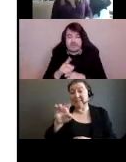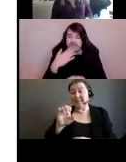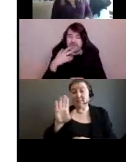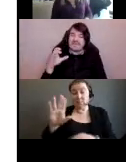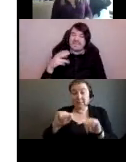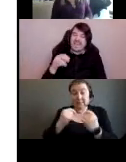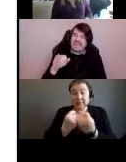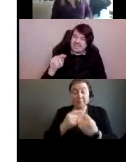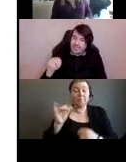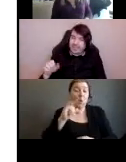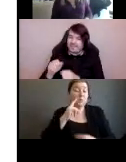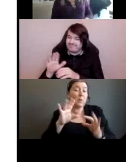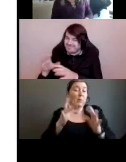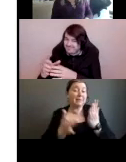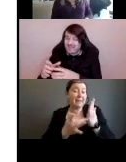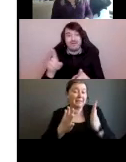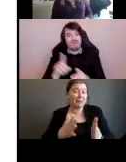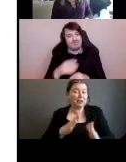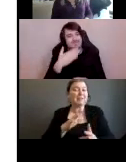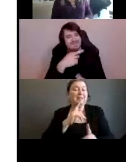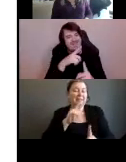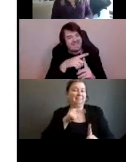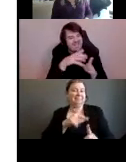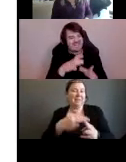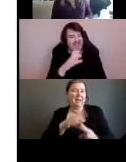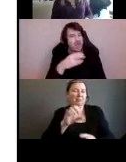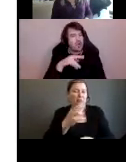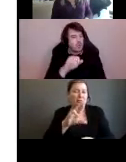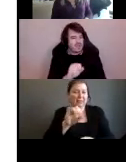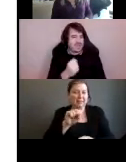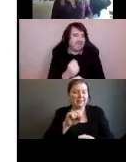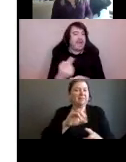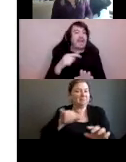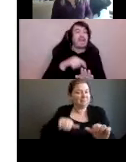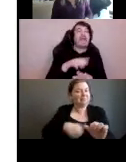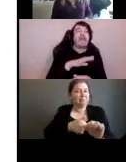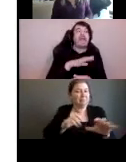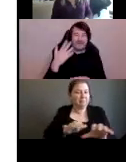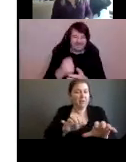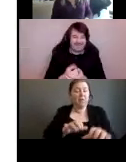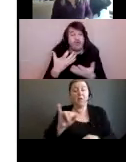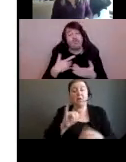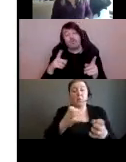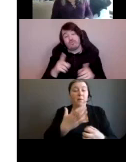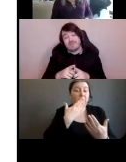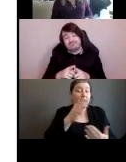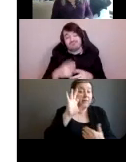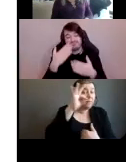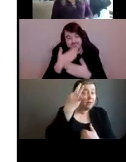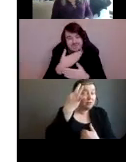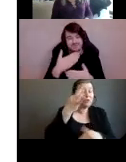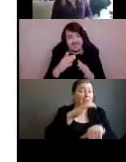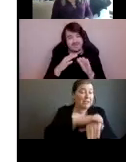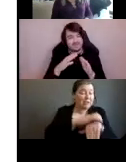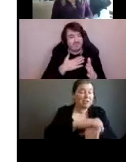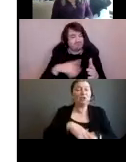our technician Chris, who did all the behind the scenes work today. I'd like to also thank our French, ASL, and